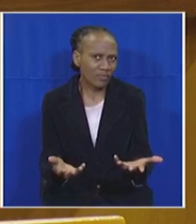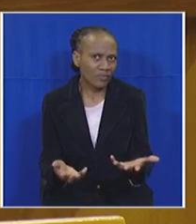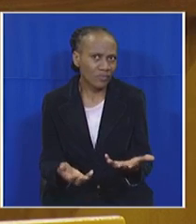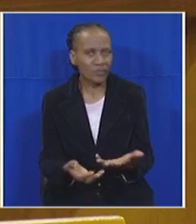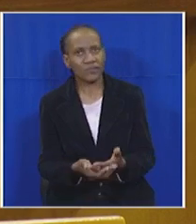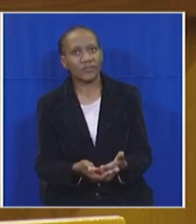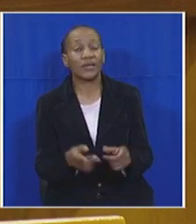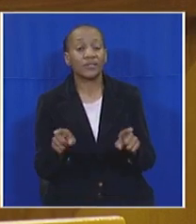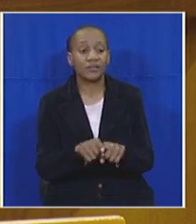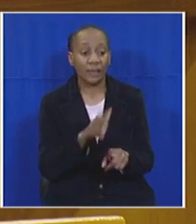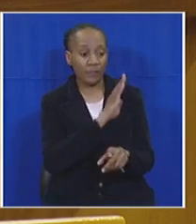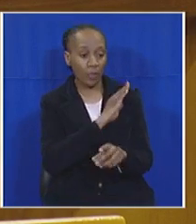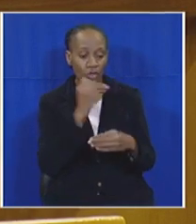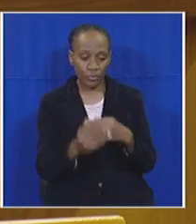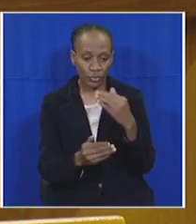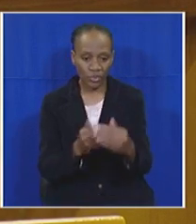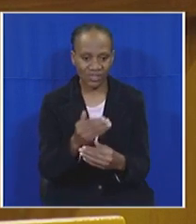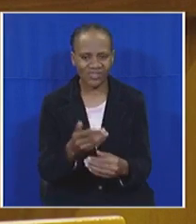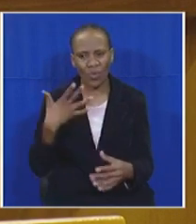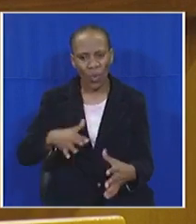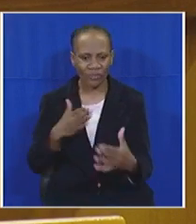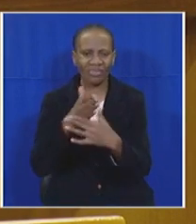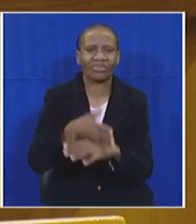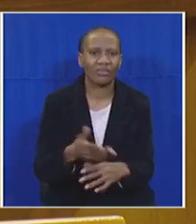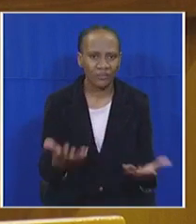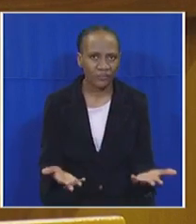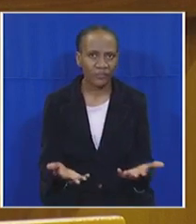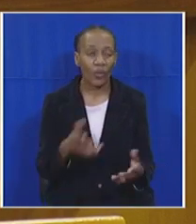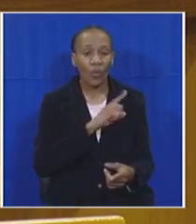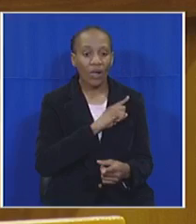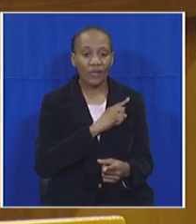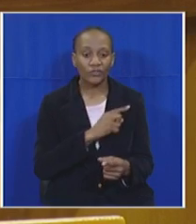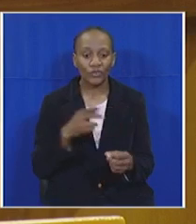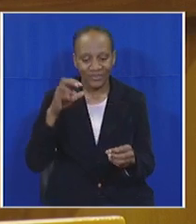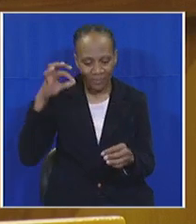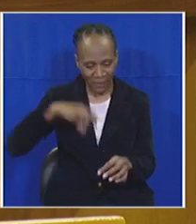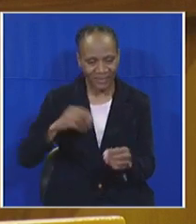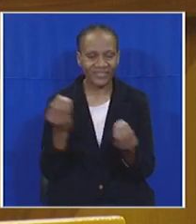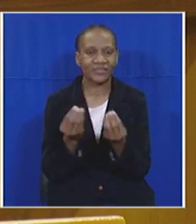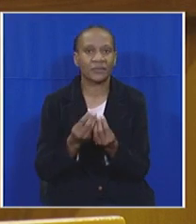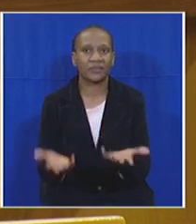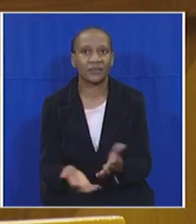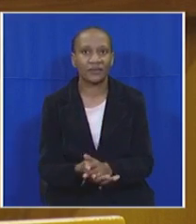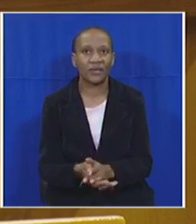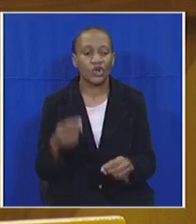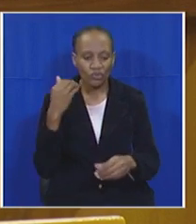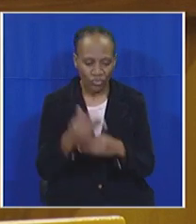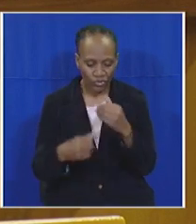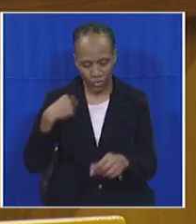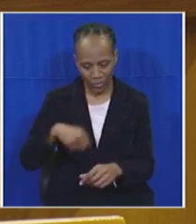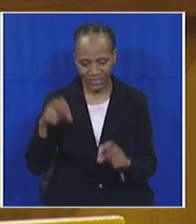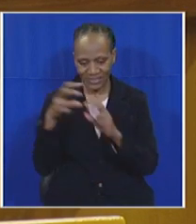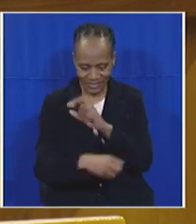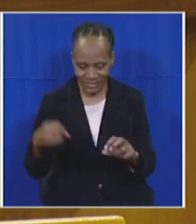the decommission board processes in order to leverage short-term gains and continue looting the municipalities they